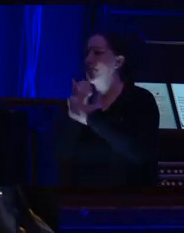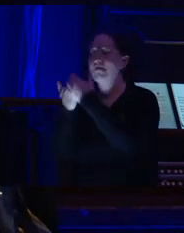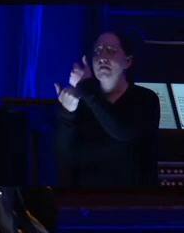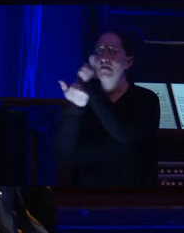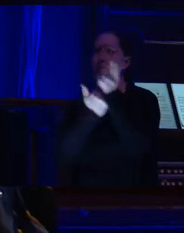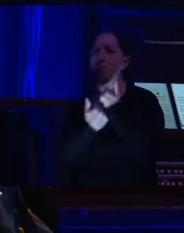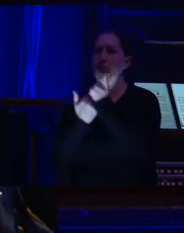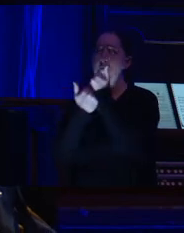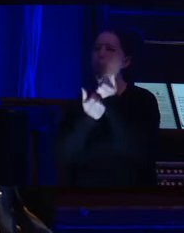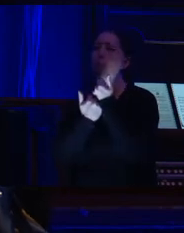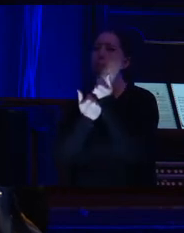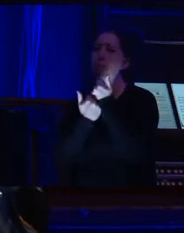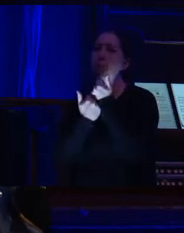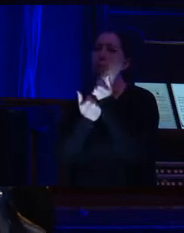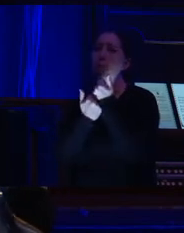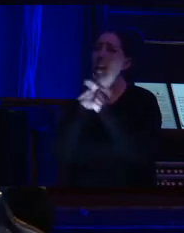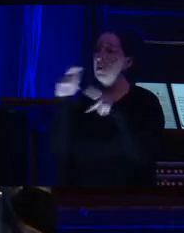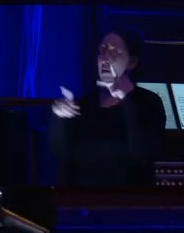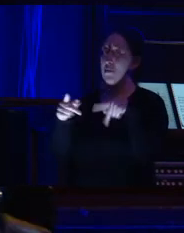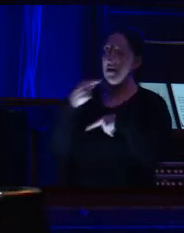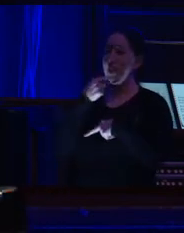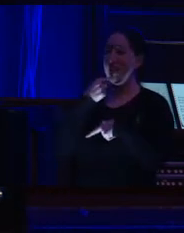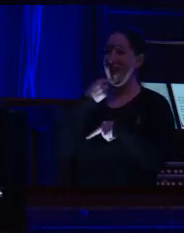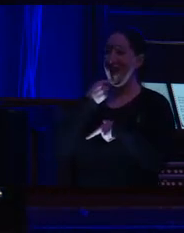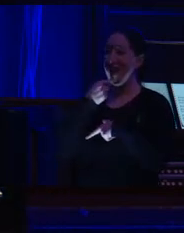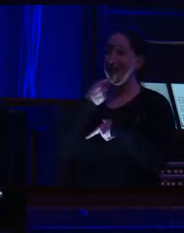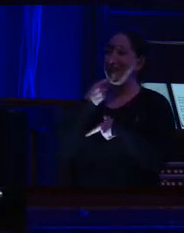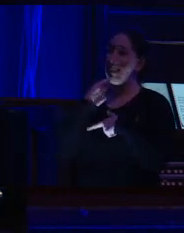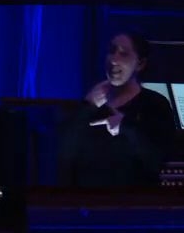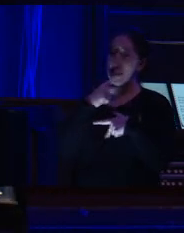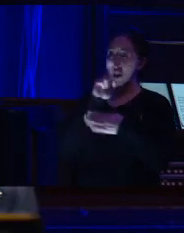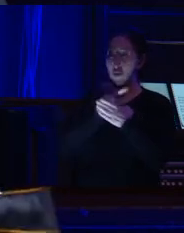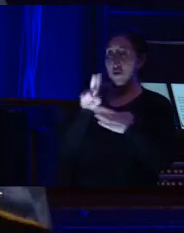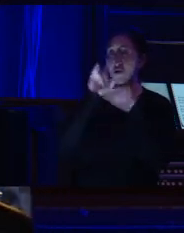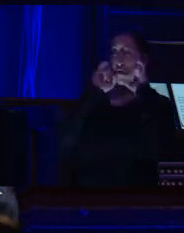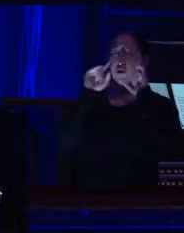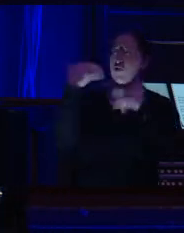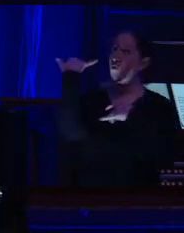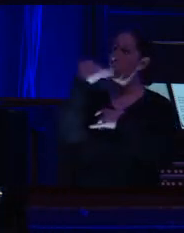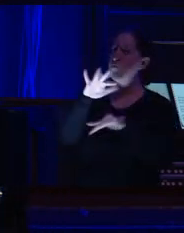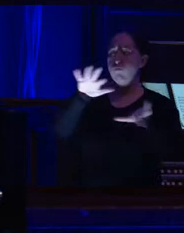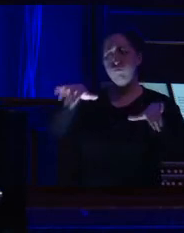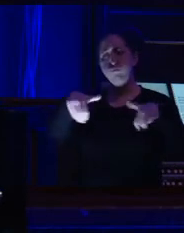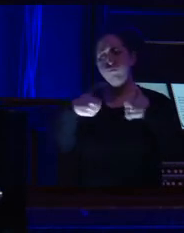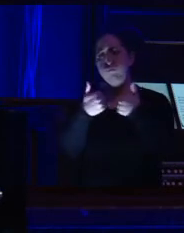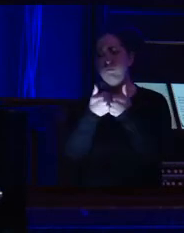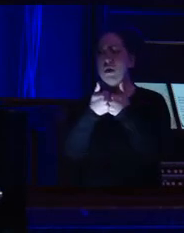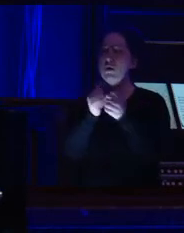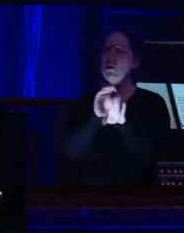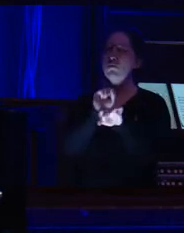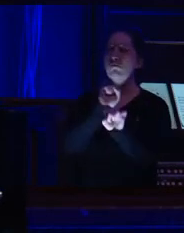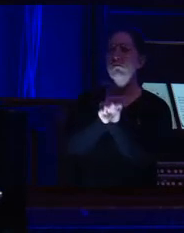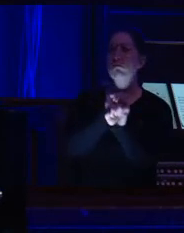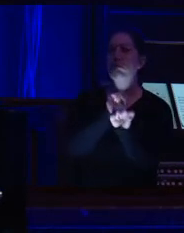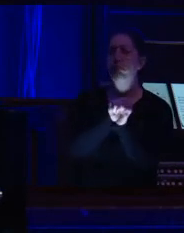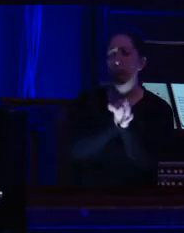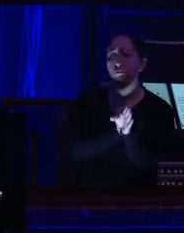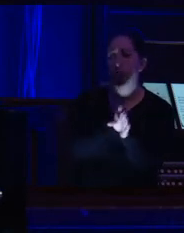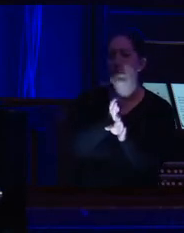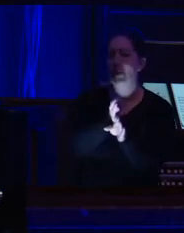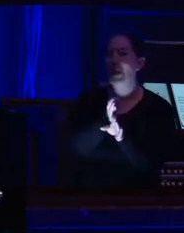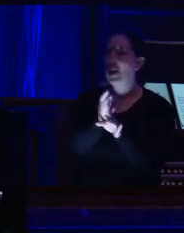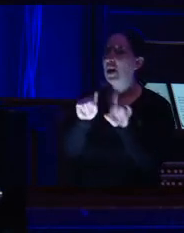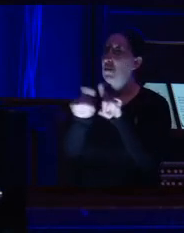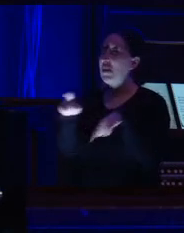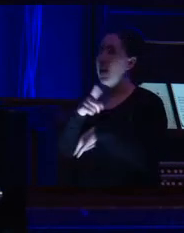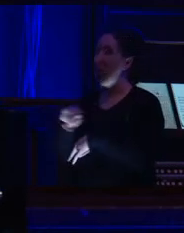me. People say that being a university president is a challenging occupation, But anyone